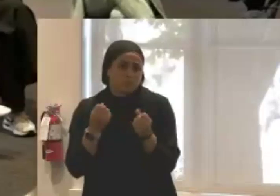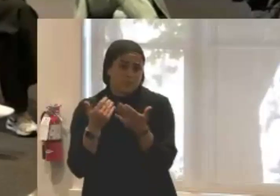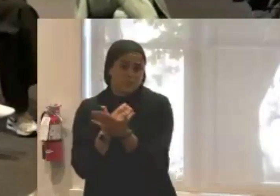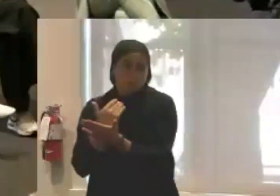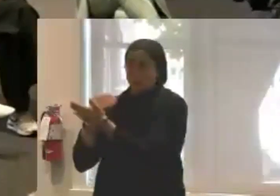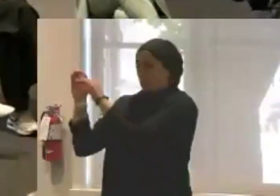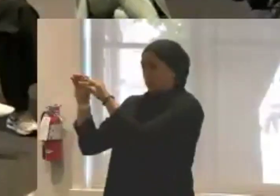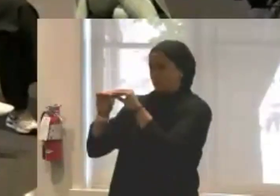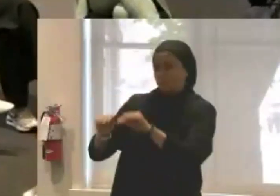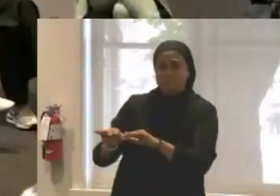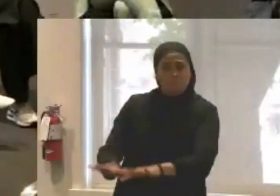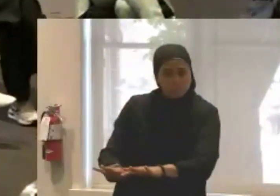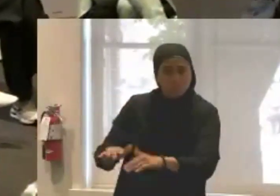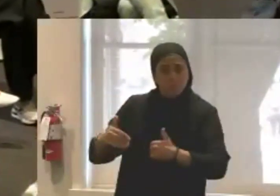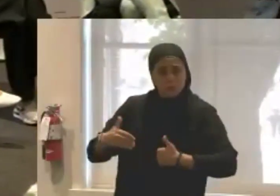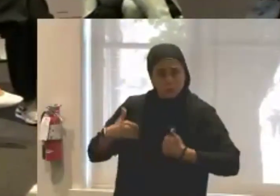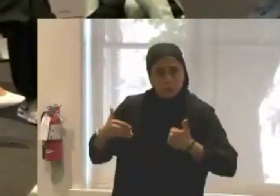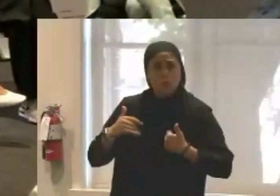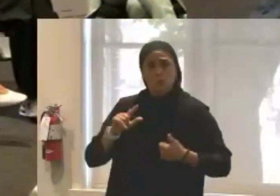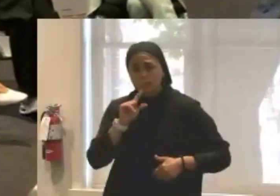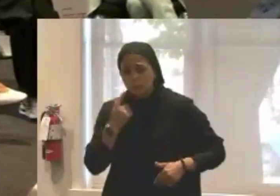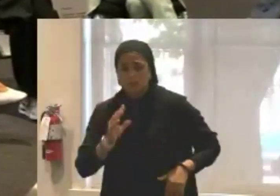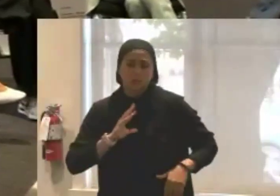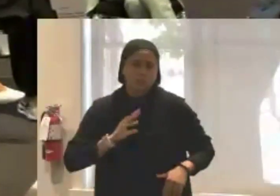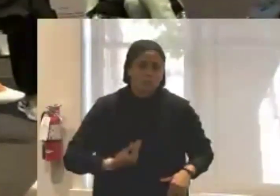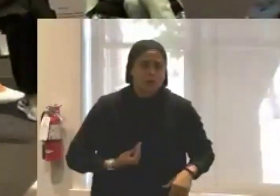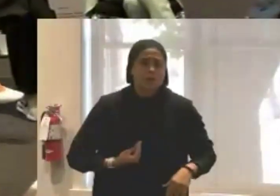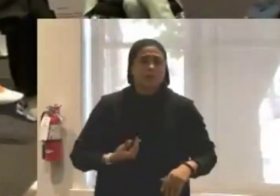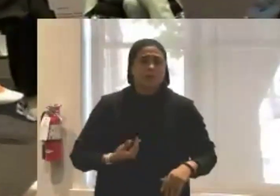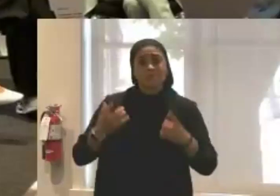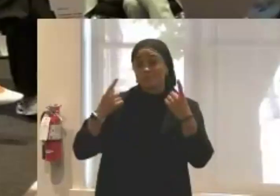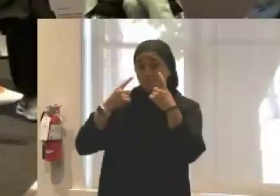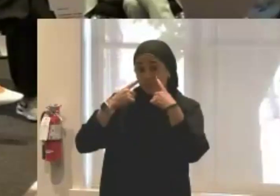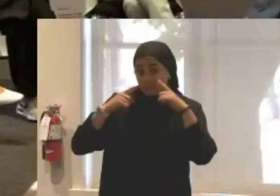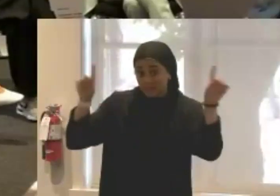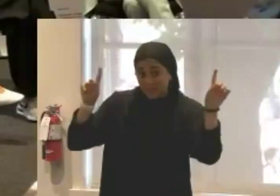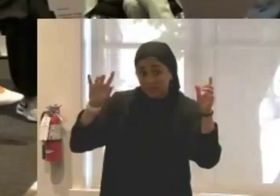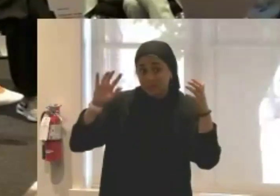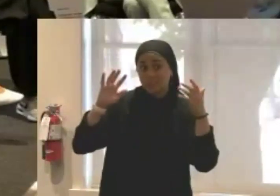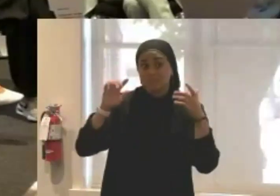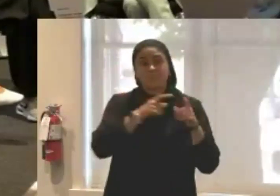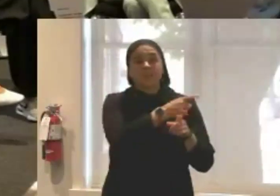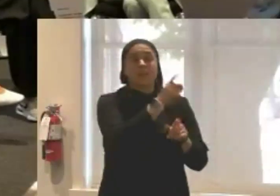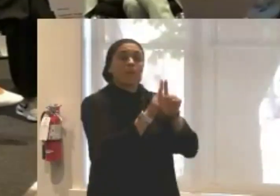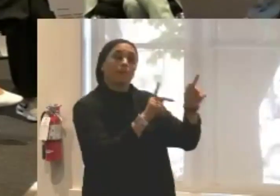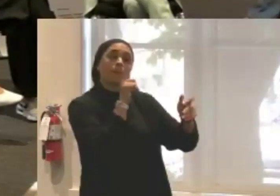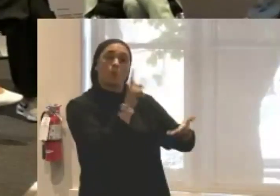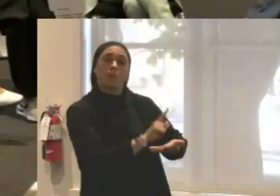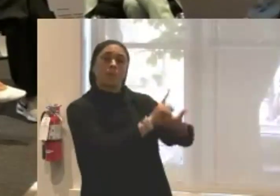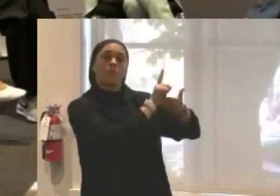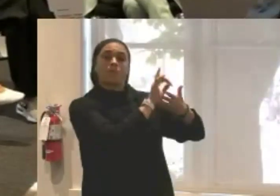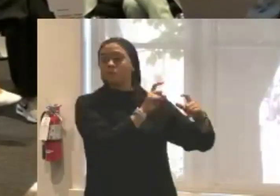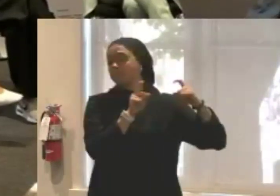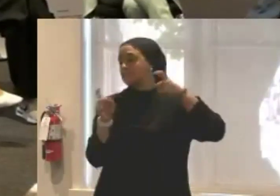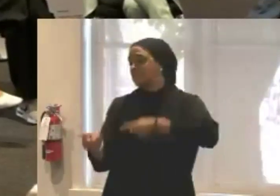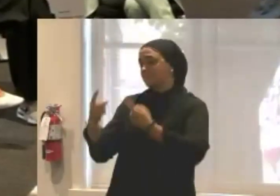especially in my context, queer and trans newcomer youth. That success is given by the people with privilege, and it's defined by the